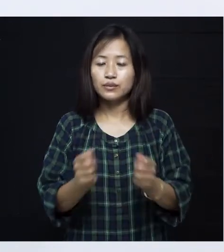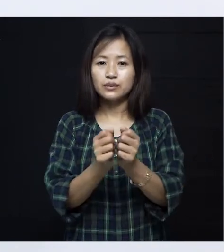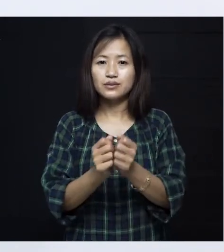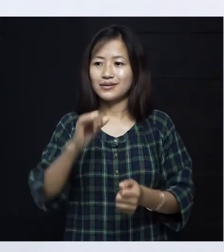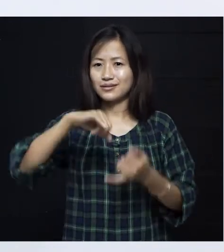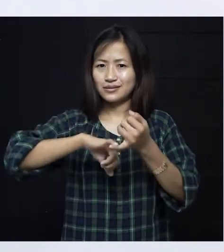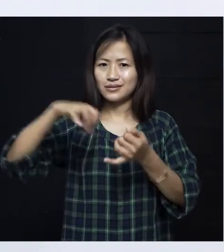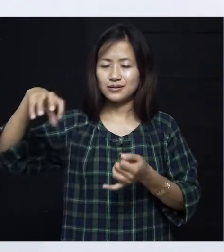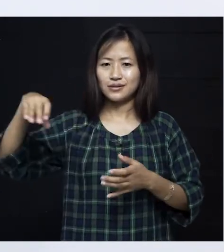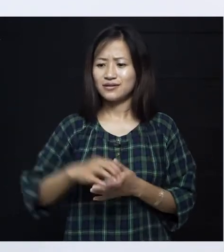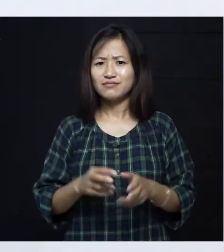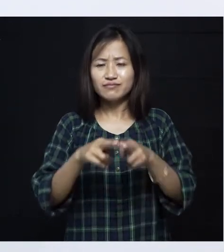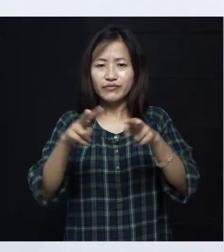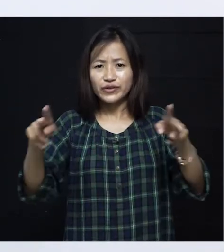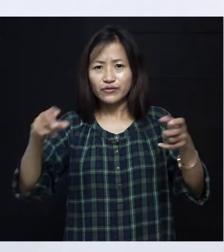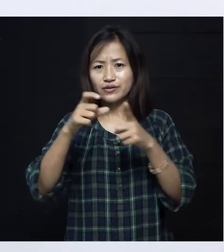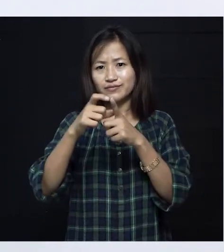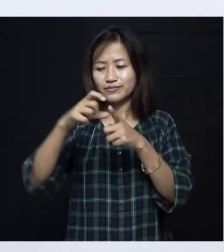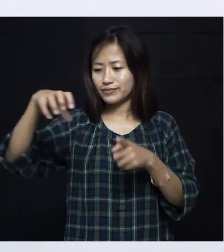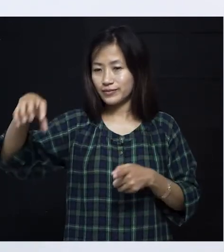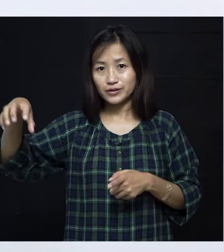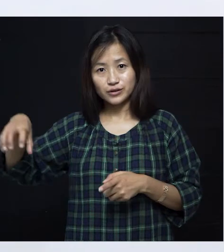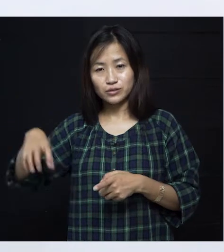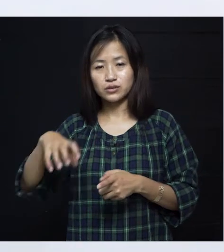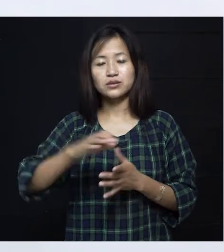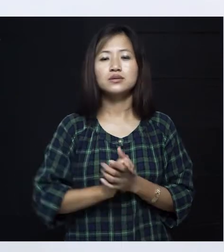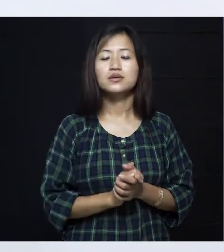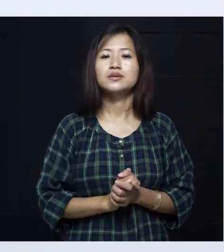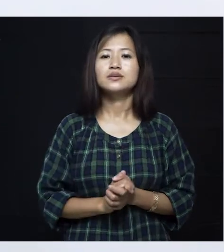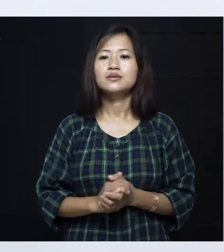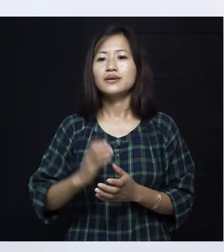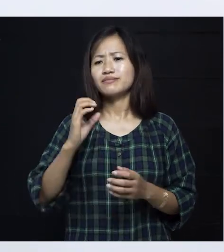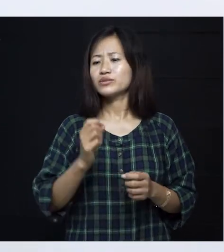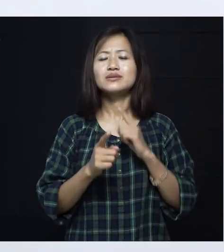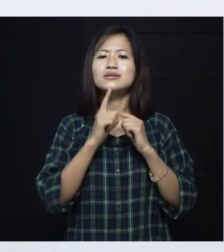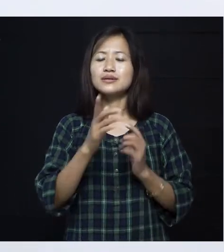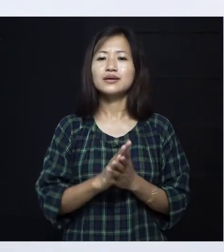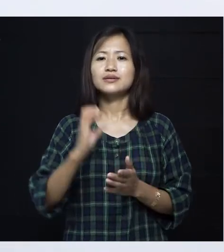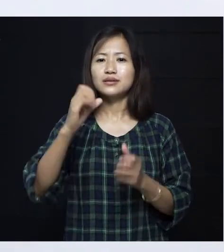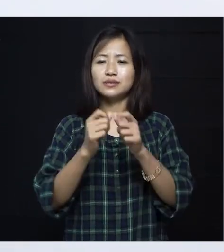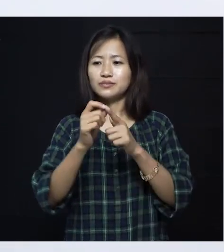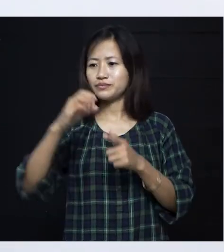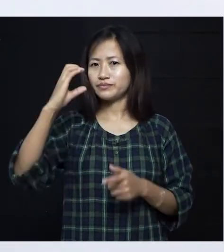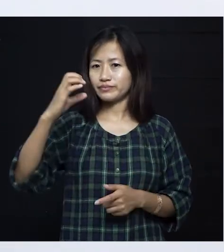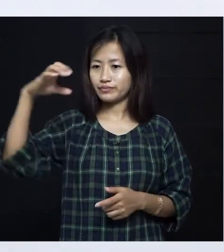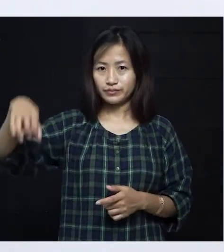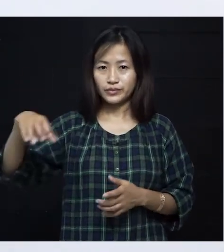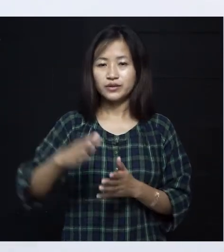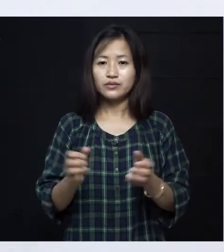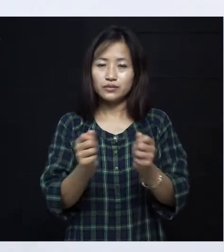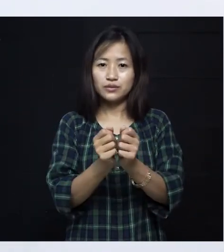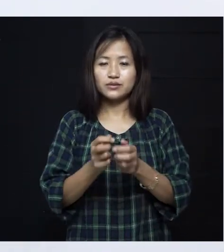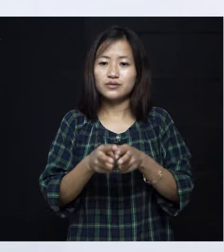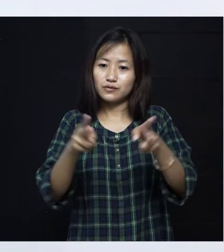states with different districts. Okay, the states connecting, or we can say the capital, the roads that is connecting the capital with